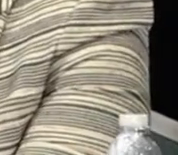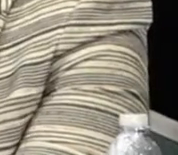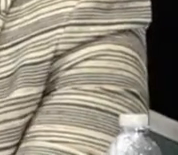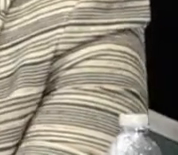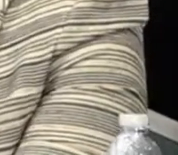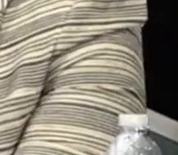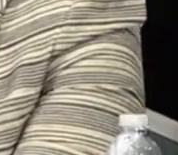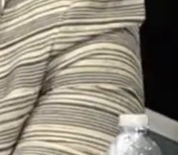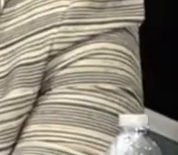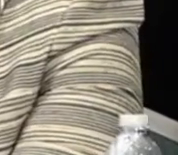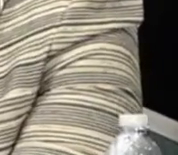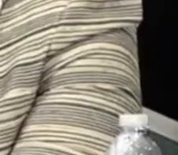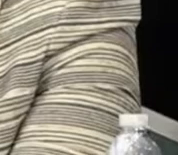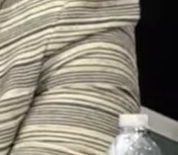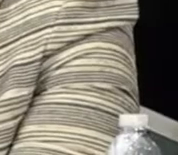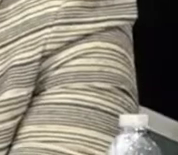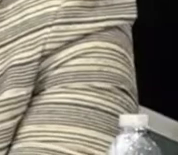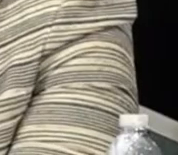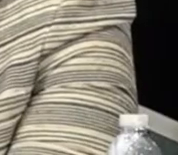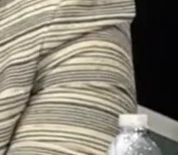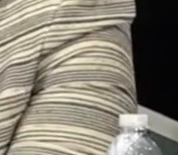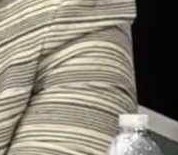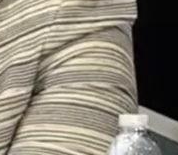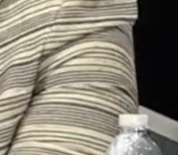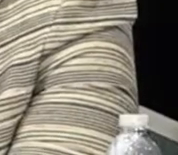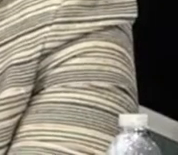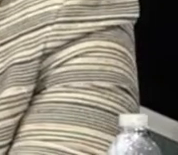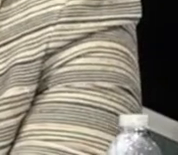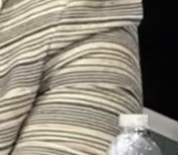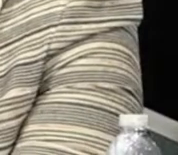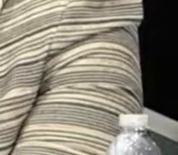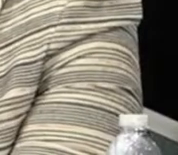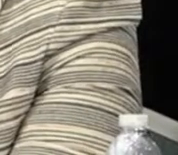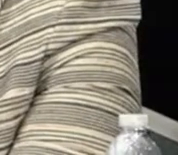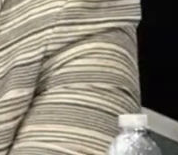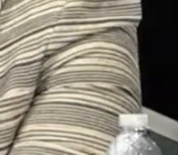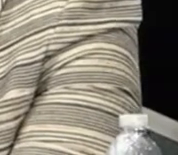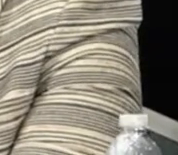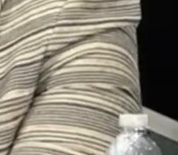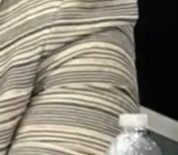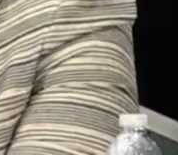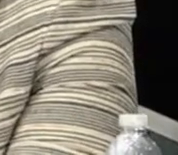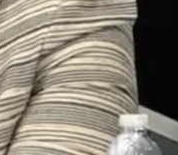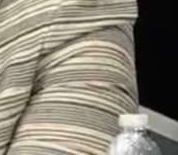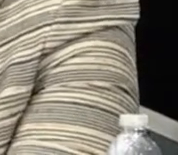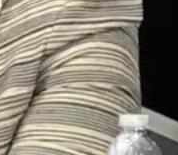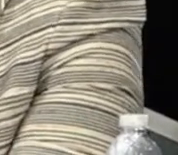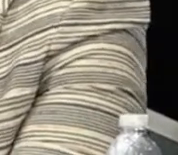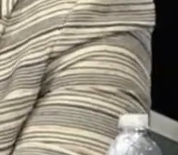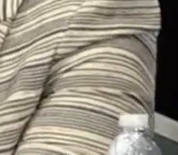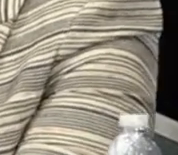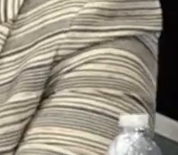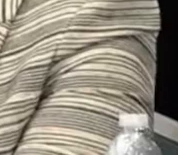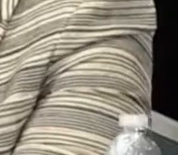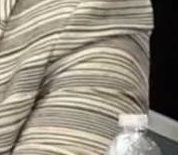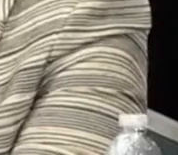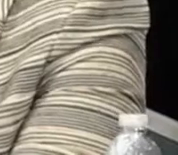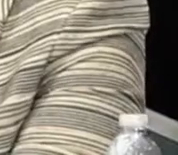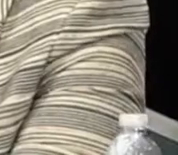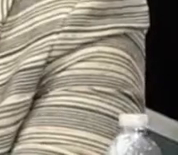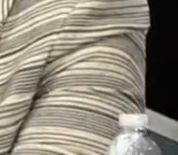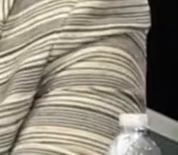he's basically saying that before we can request money that is last resort